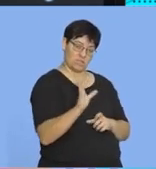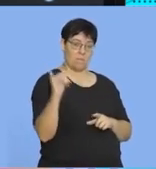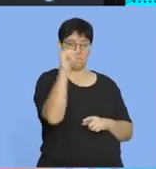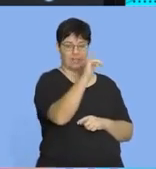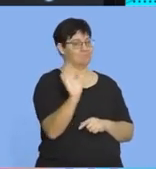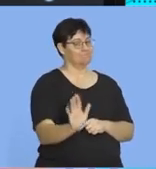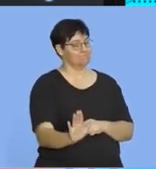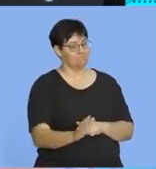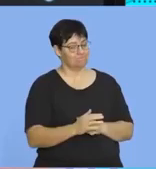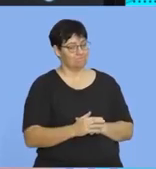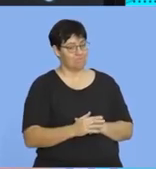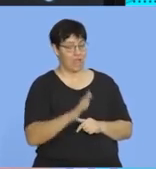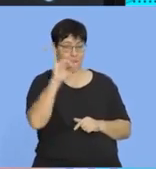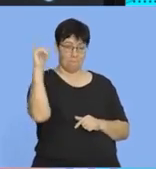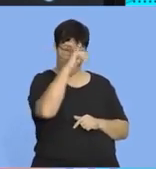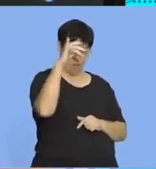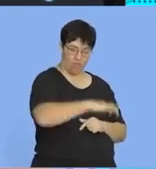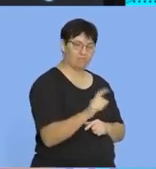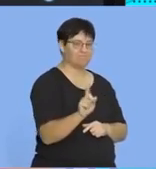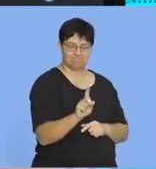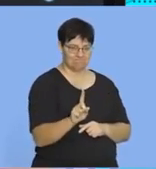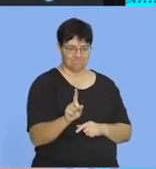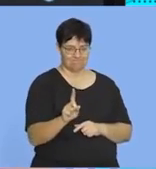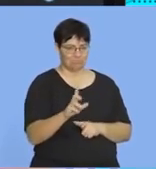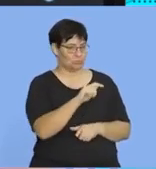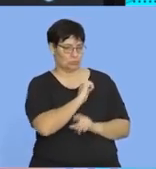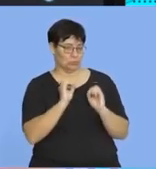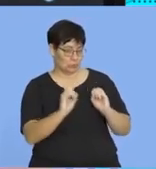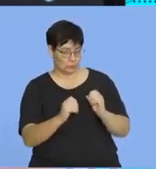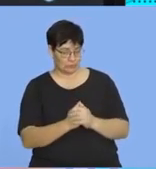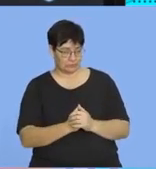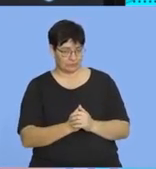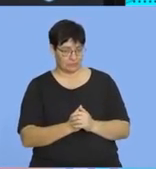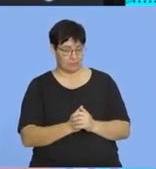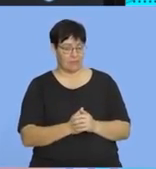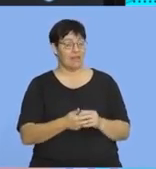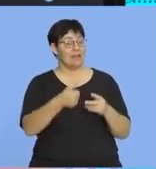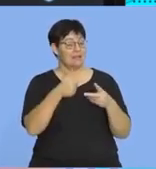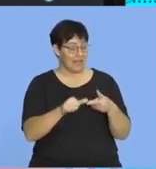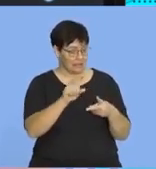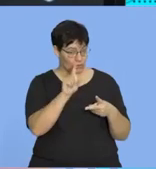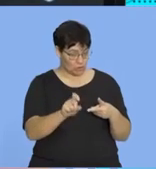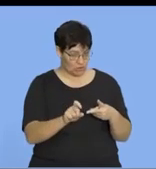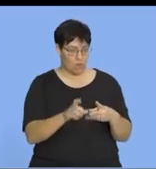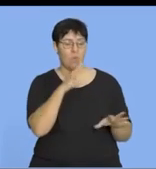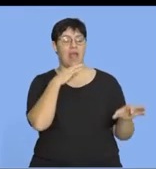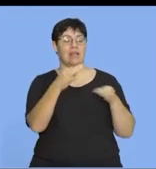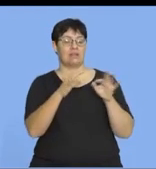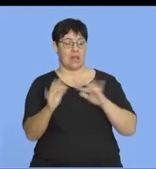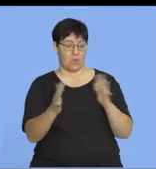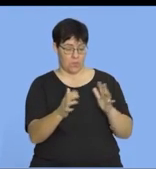plane than the plane has on the Earth. That's not true. The next question is how we explain